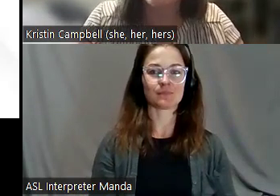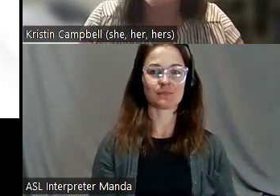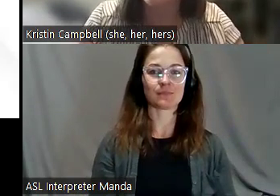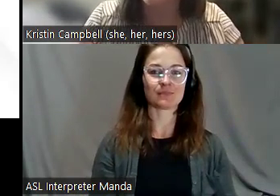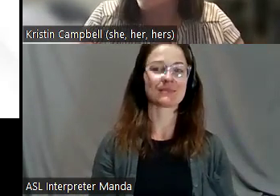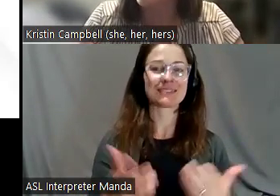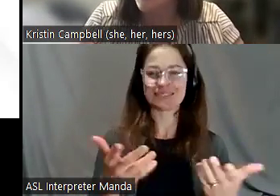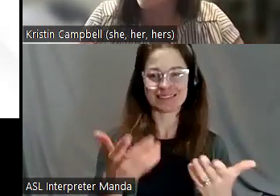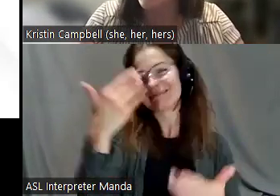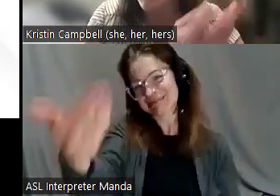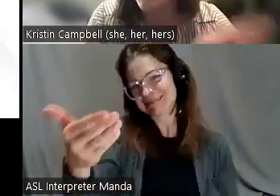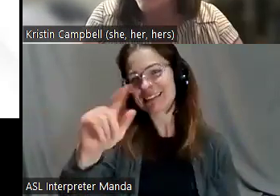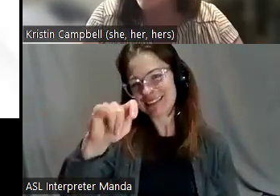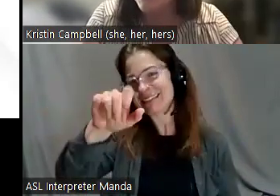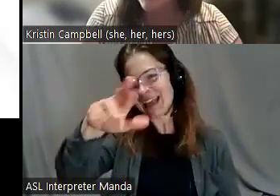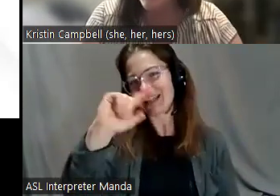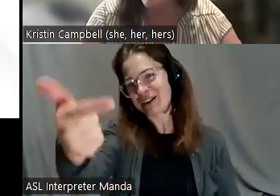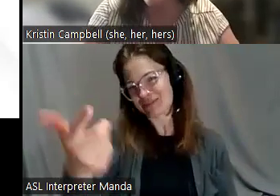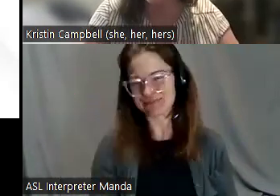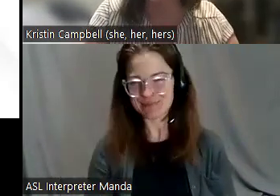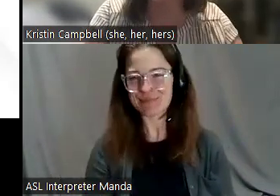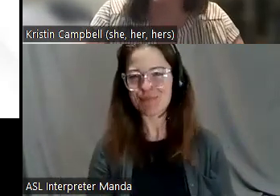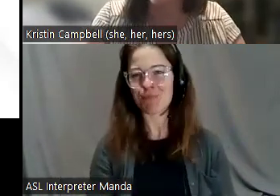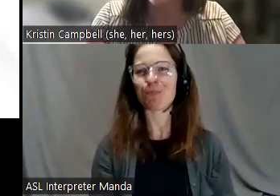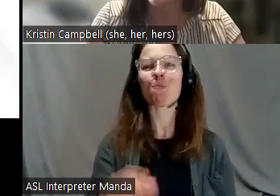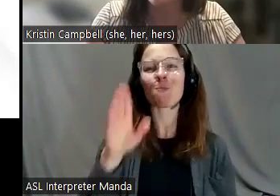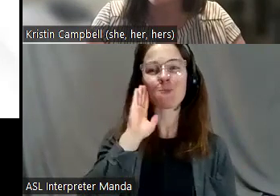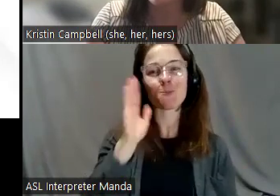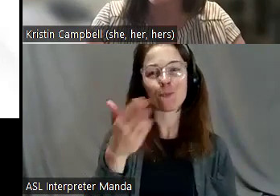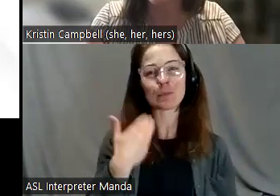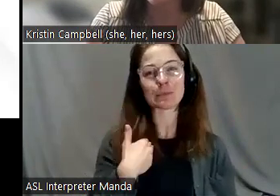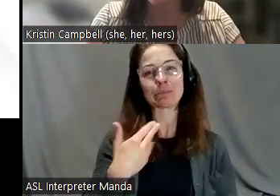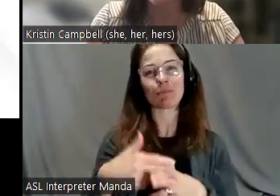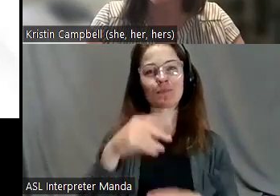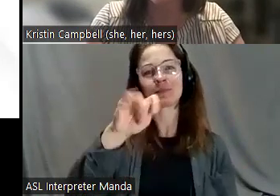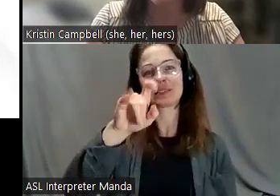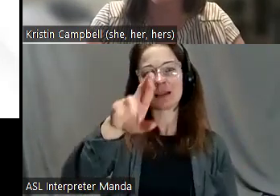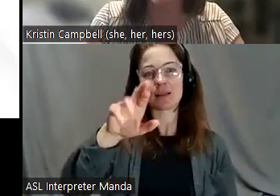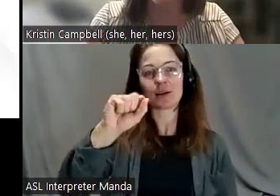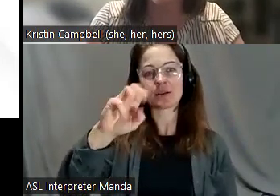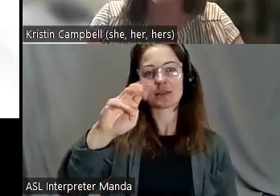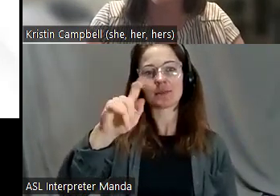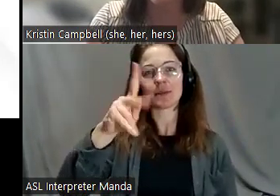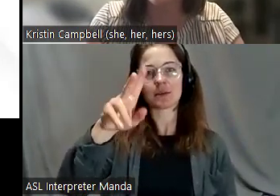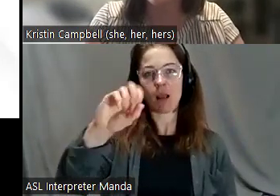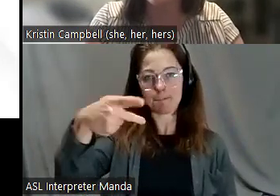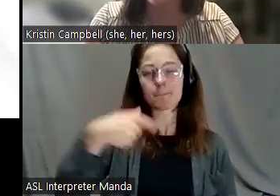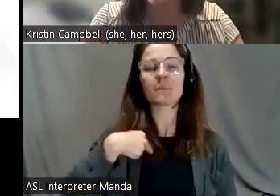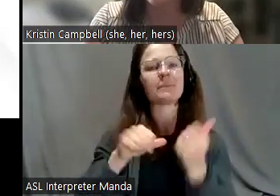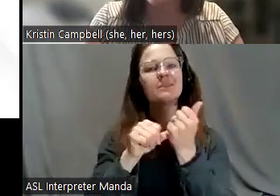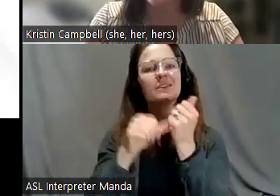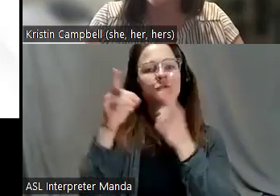Already, so this is Tyler and I. Go ahead, Tyler. So my name is Tyler Smeltikop. I'm the Assistant Director for Assistive